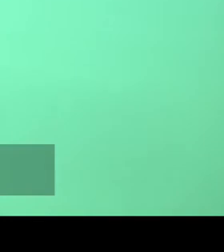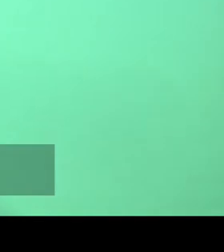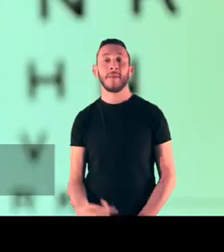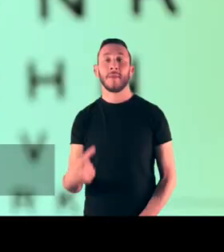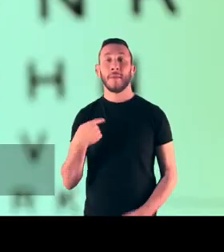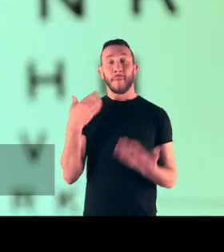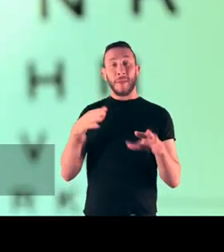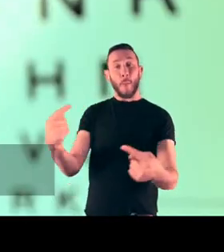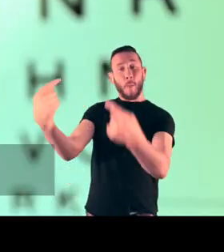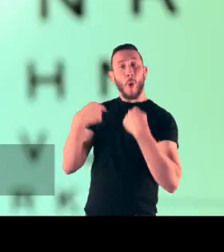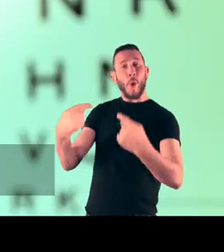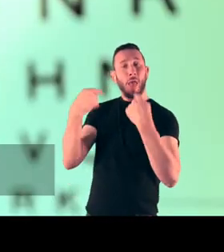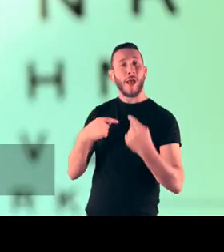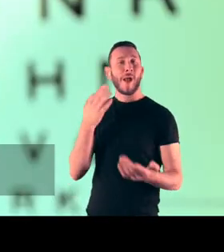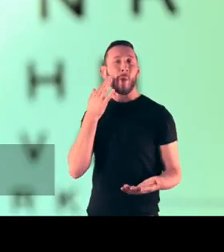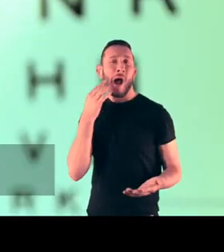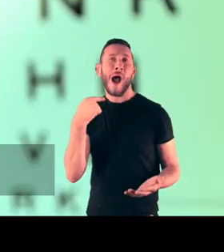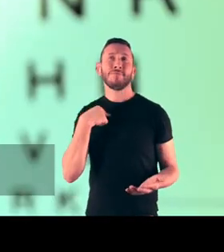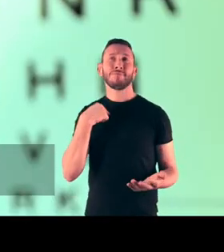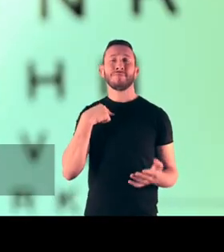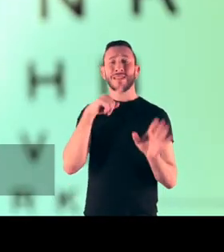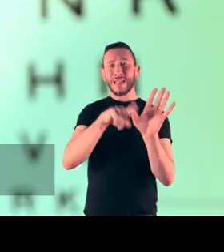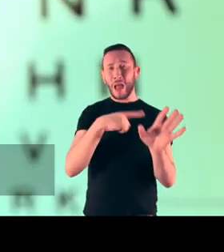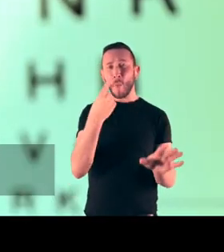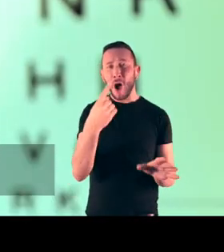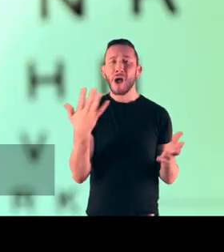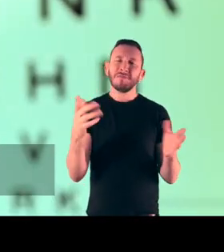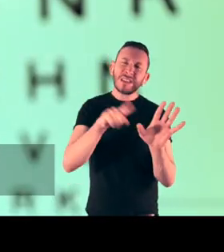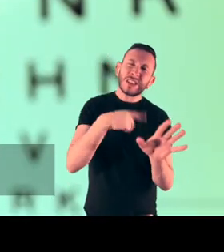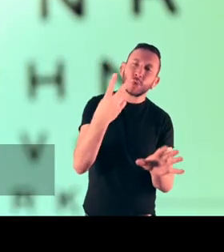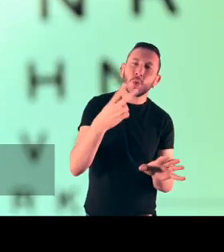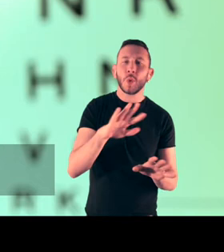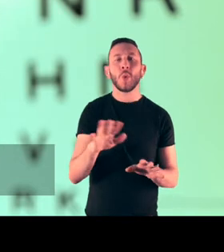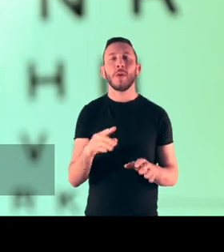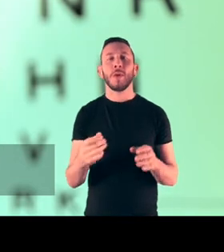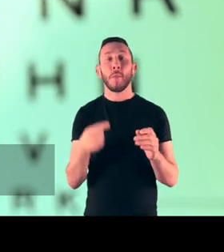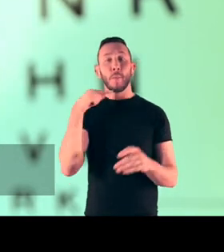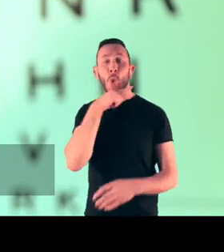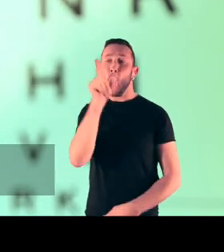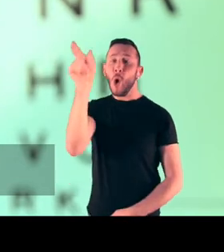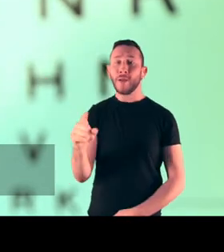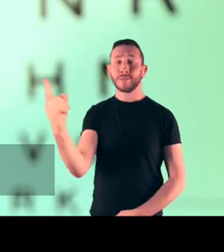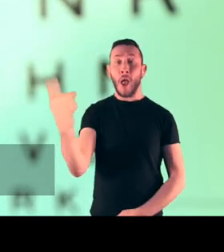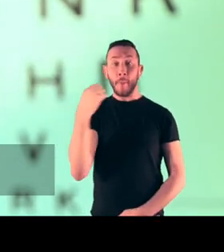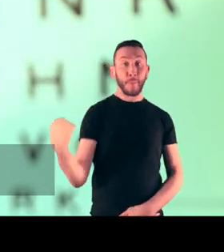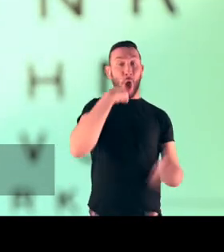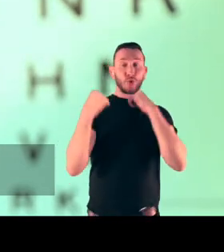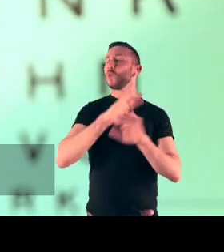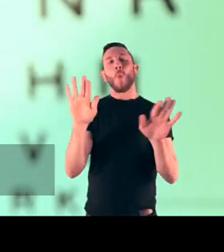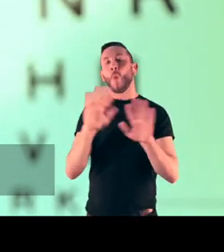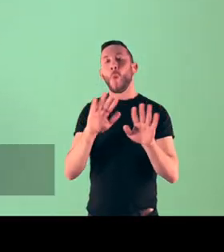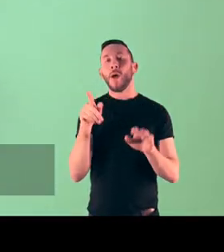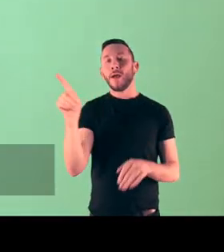upsetting. So the only bit of bullying I really came across, I'd say, would probably be when I was in year one,